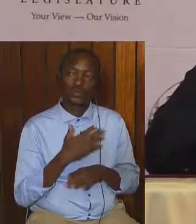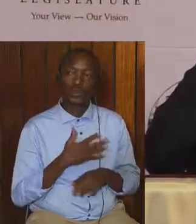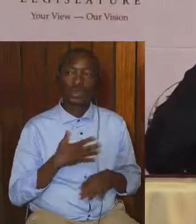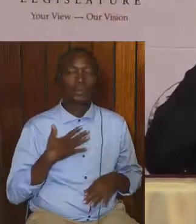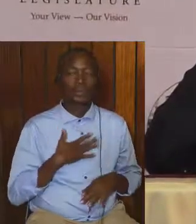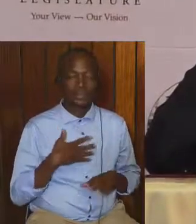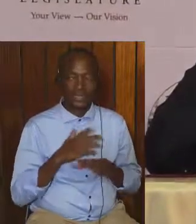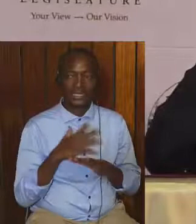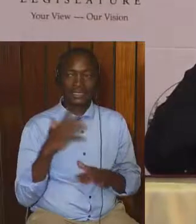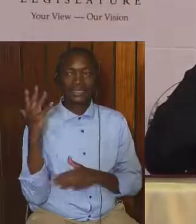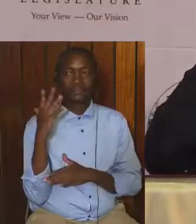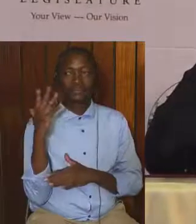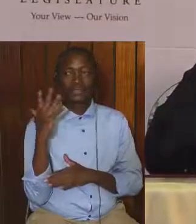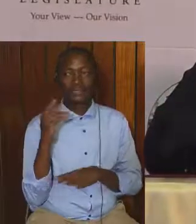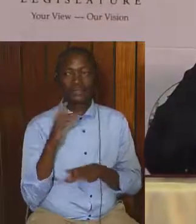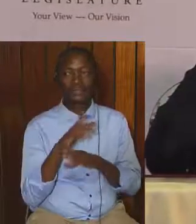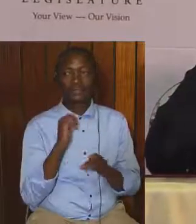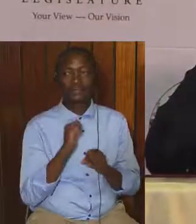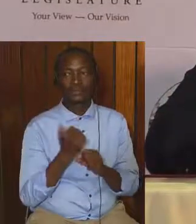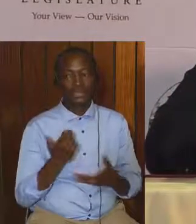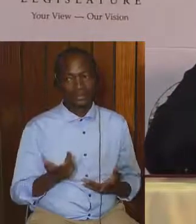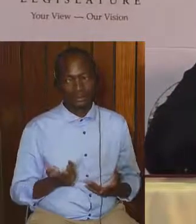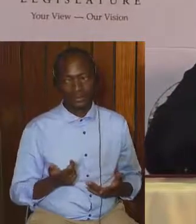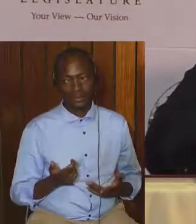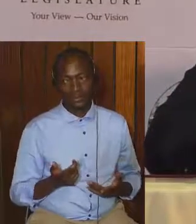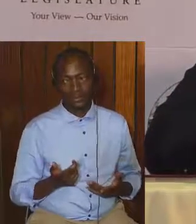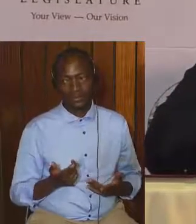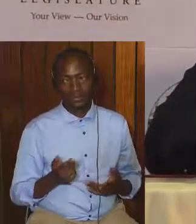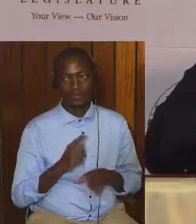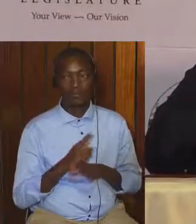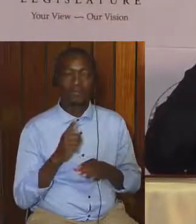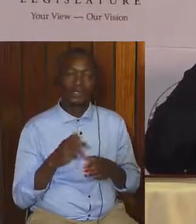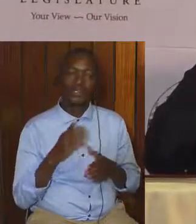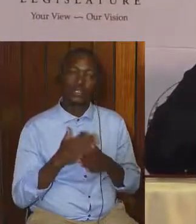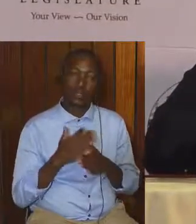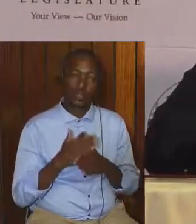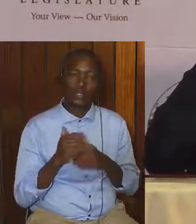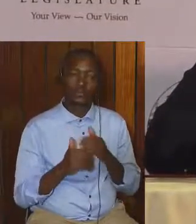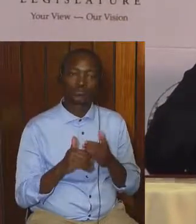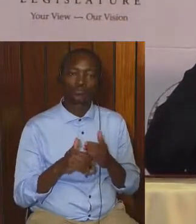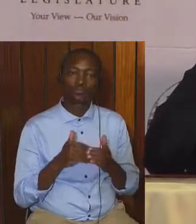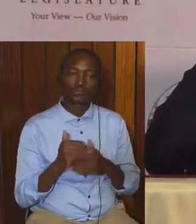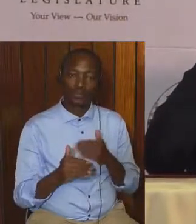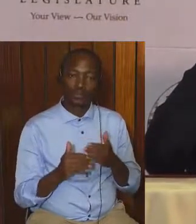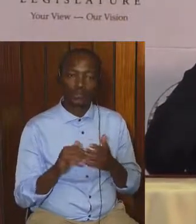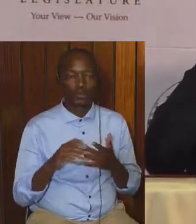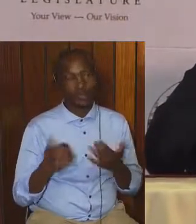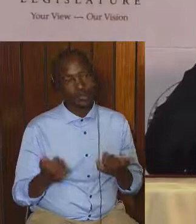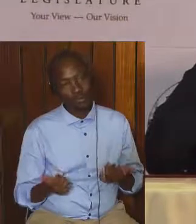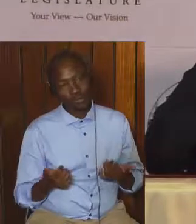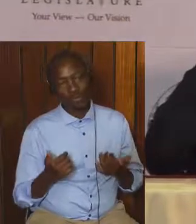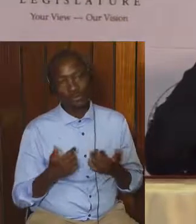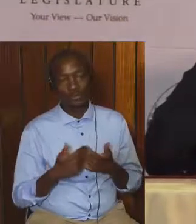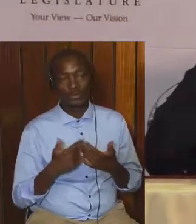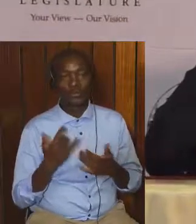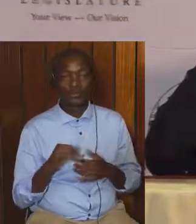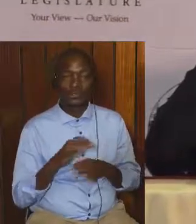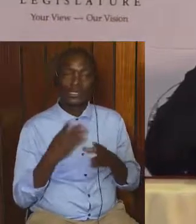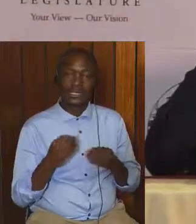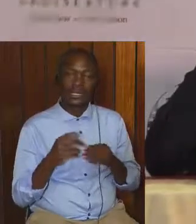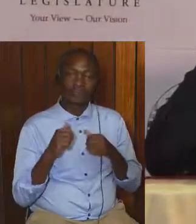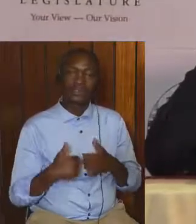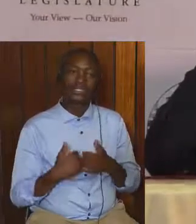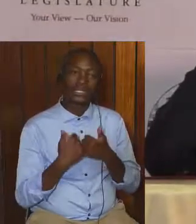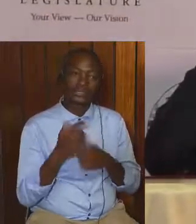the presentation which has been made. There is a work in progress, although we still have